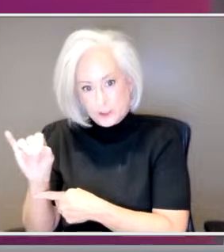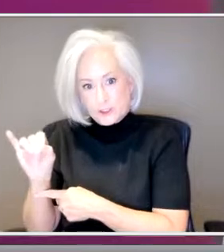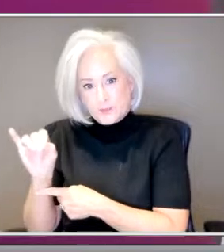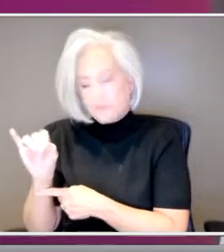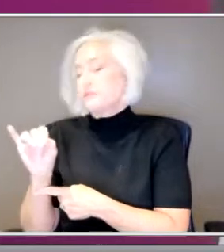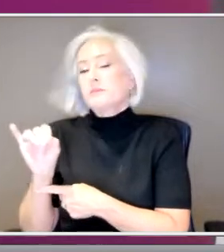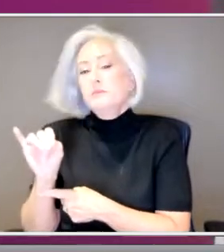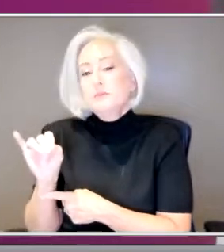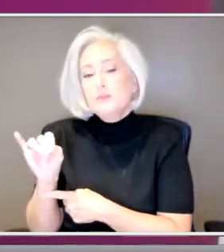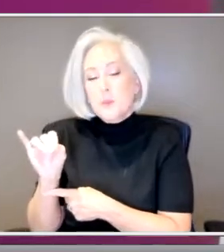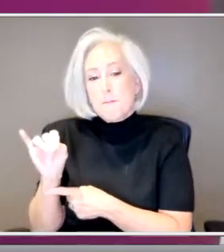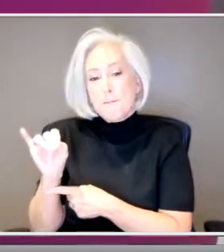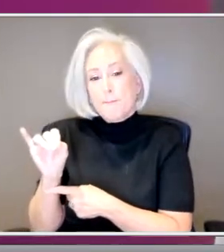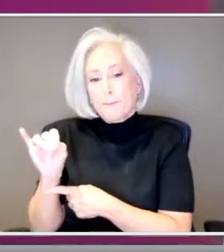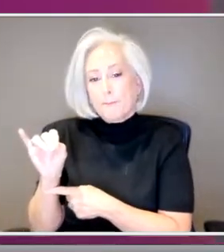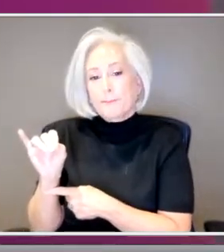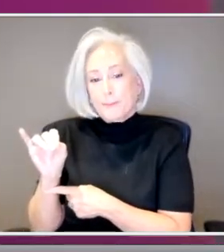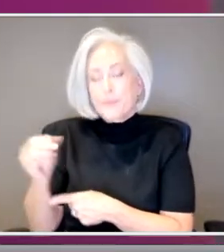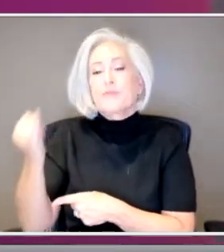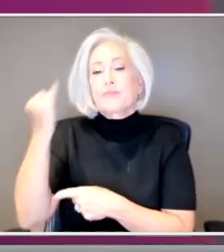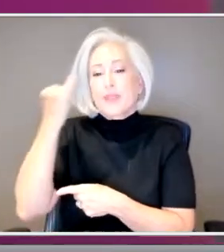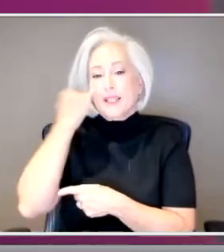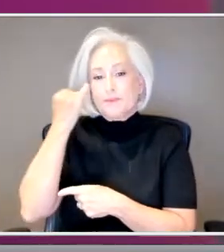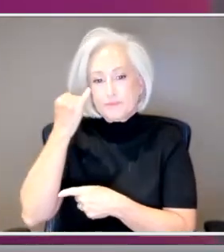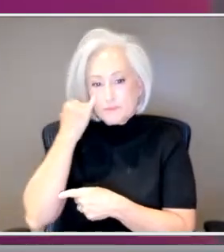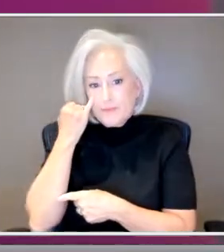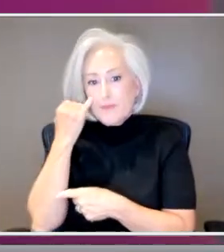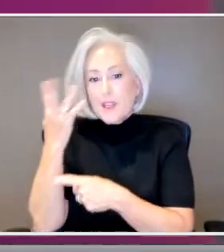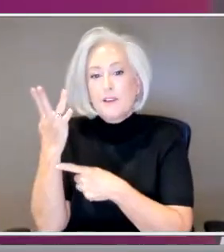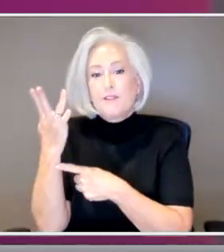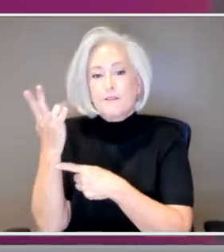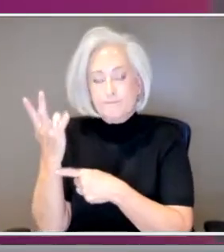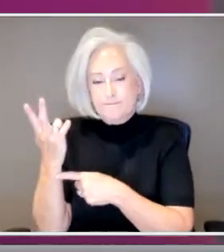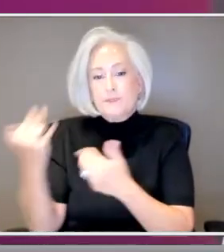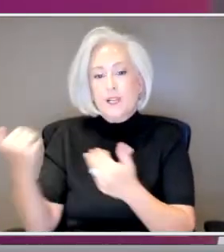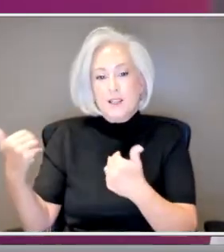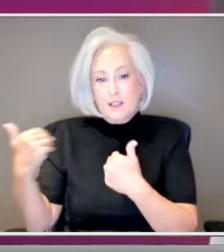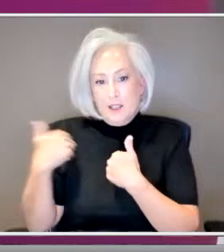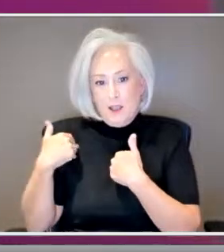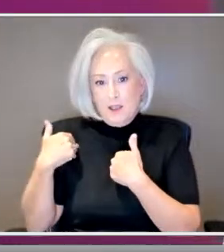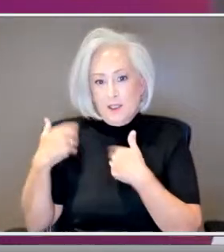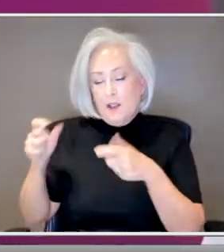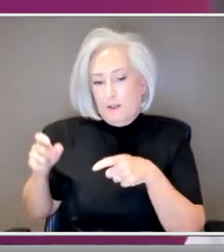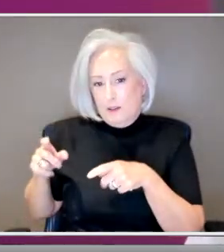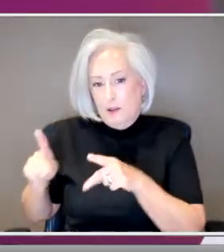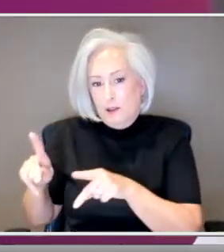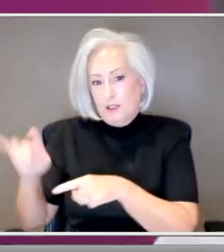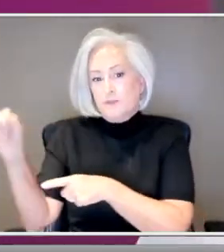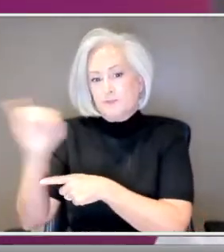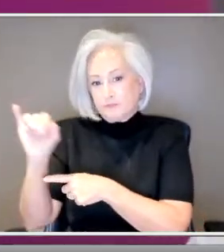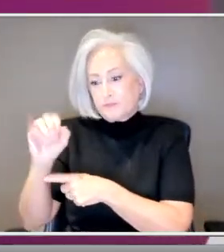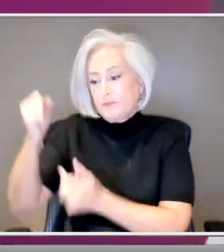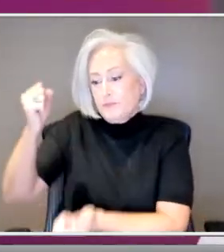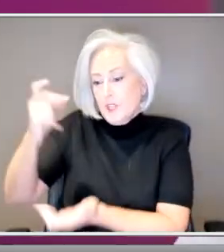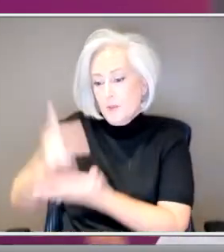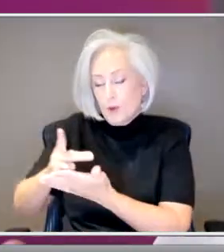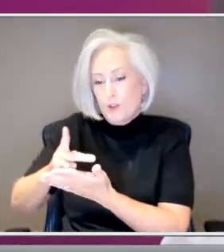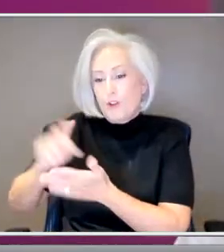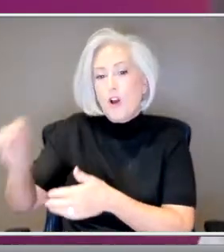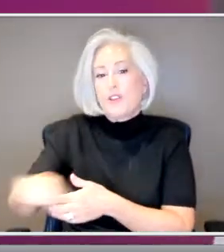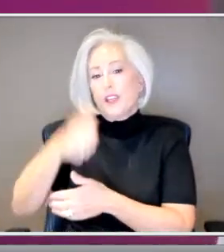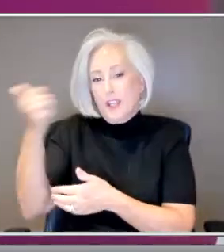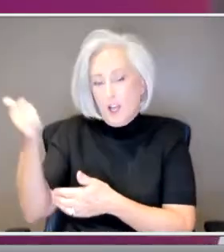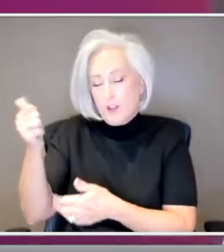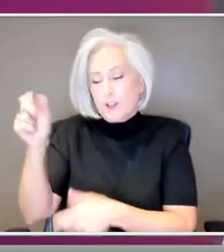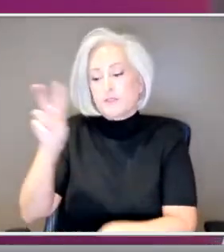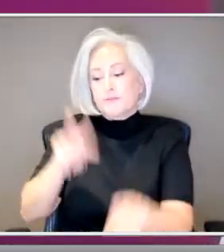you have a genetic variation, it actually allows insurance to approve all the other surveillance that needs